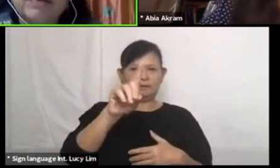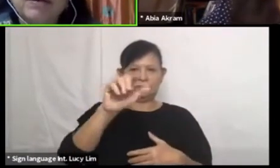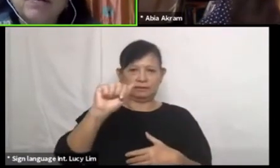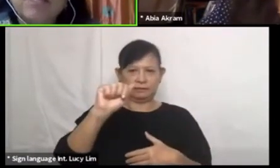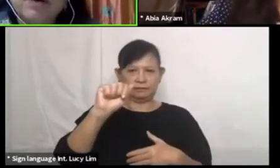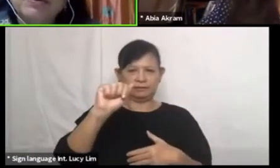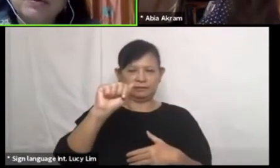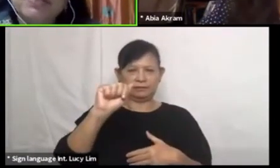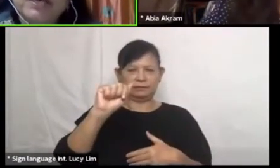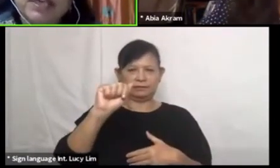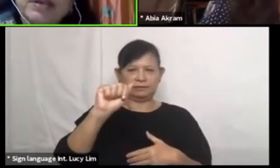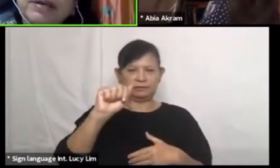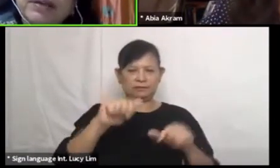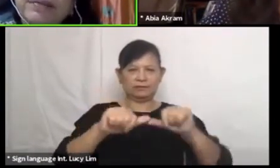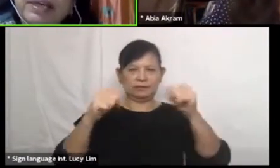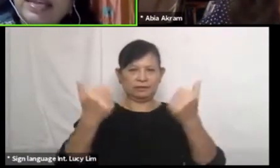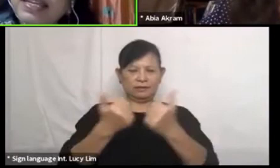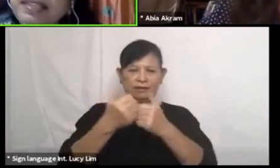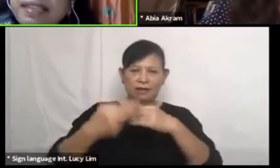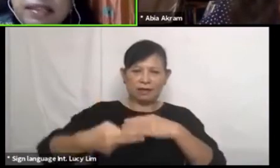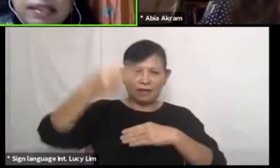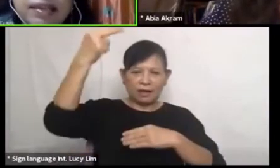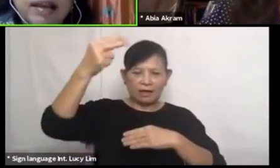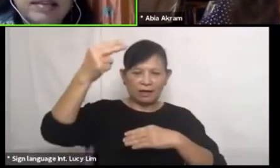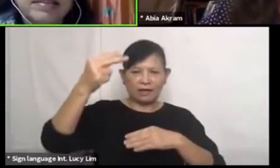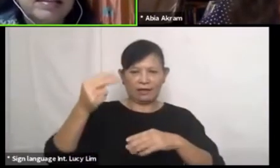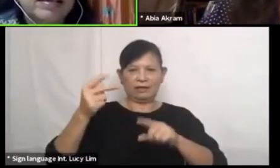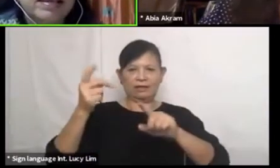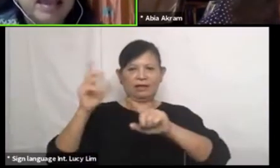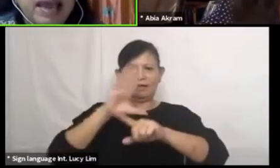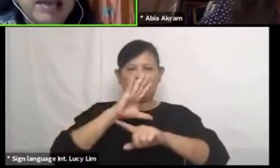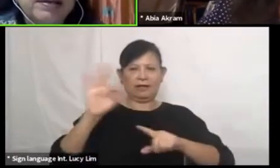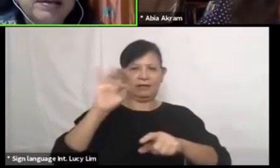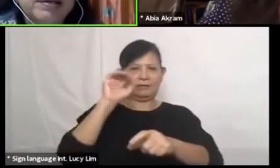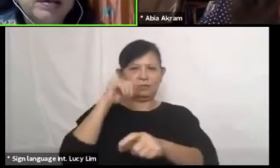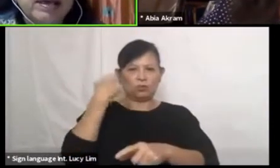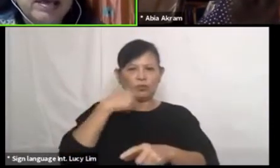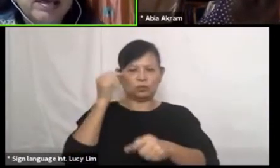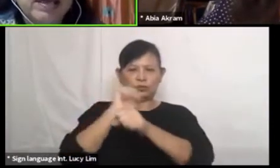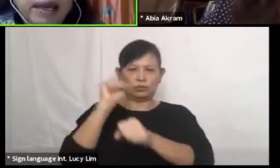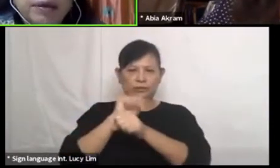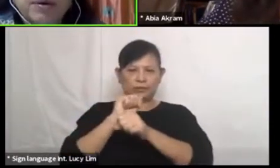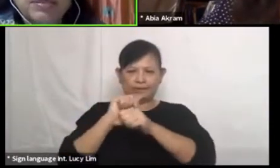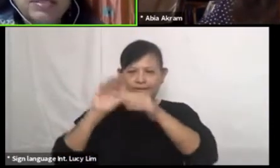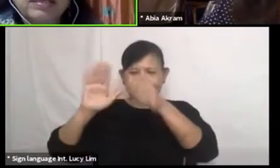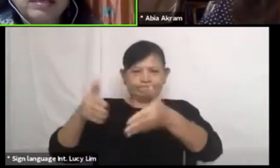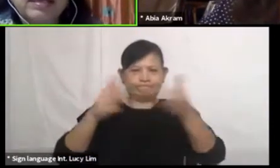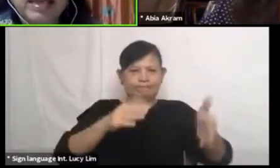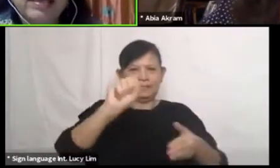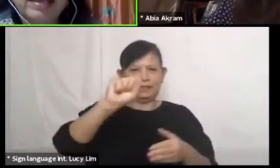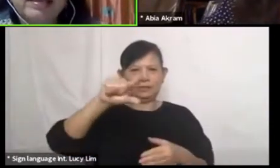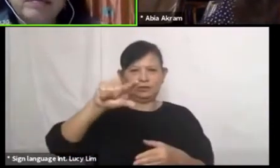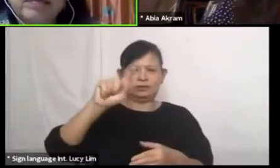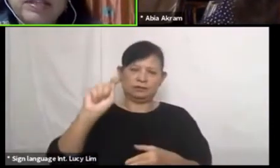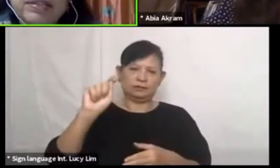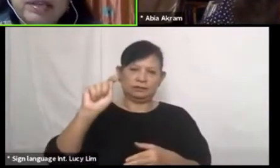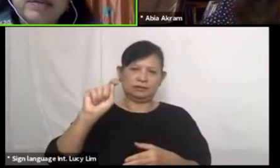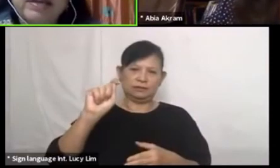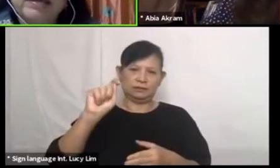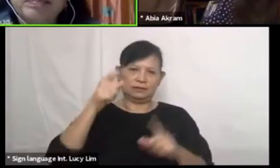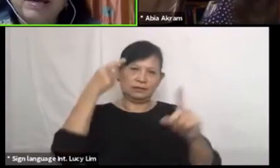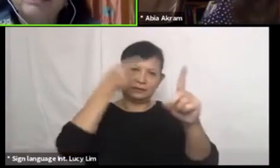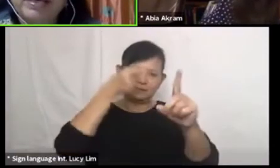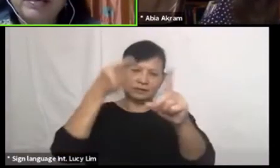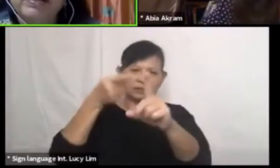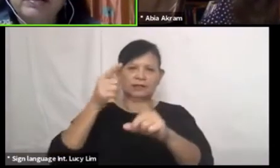enough for those working on different SDG targets and goals, like at